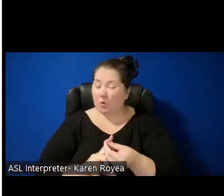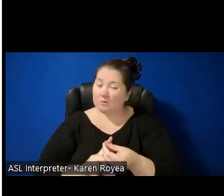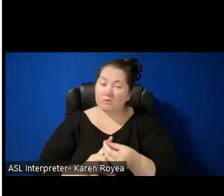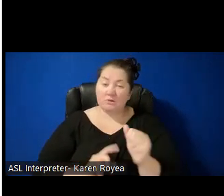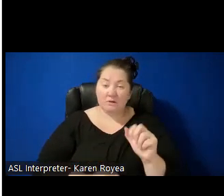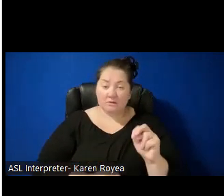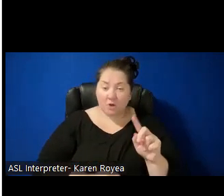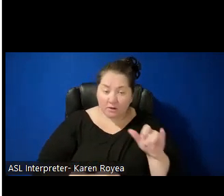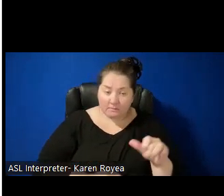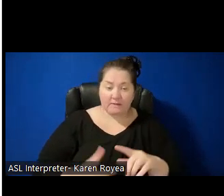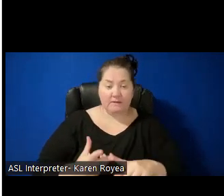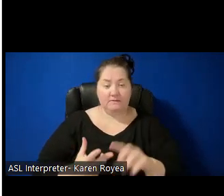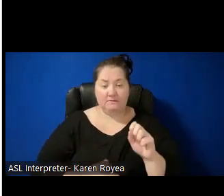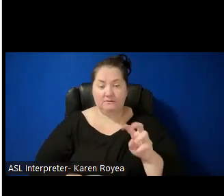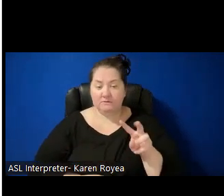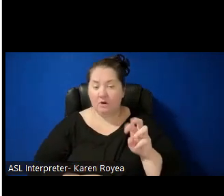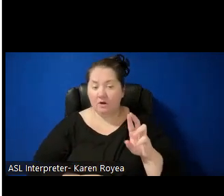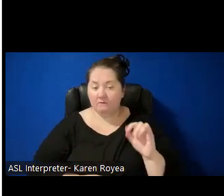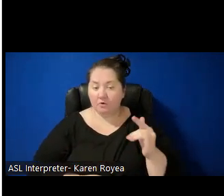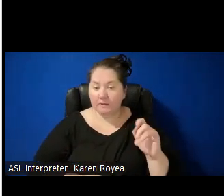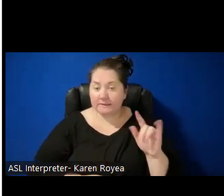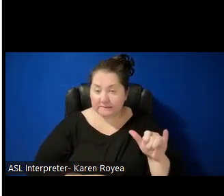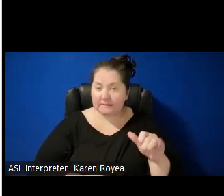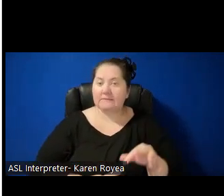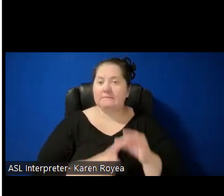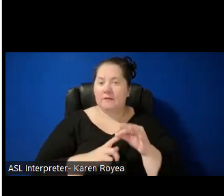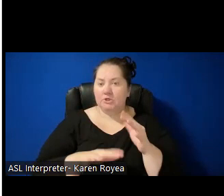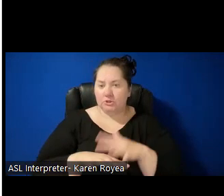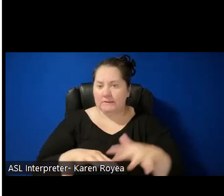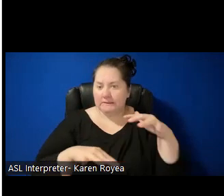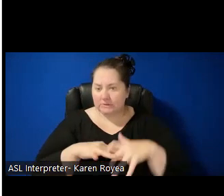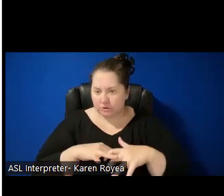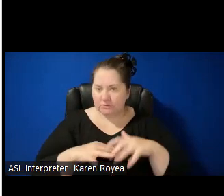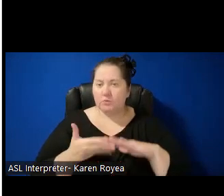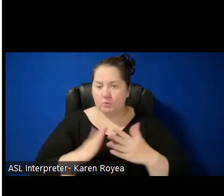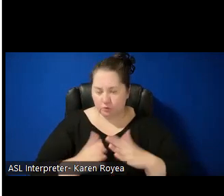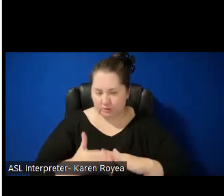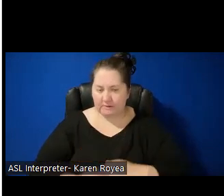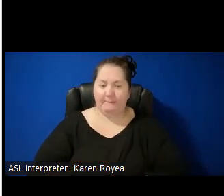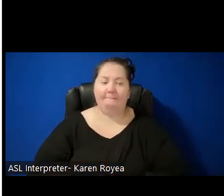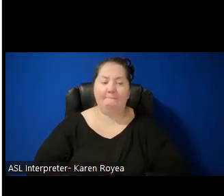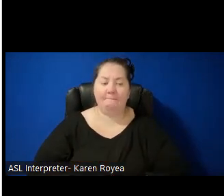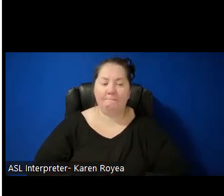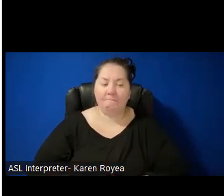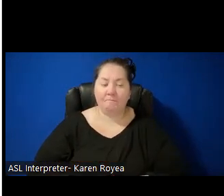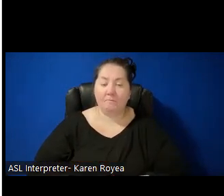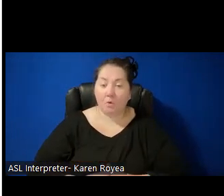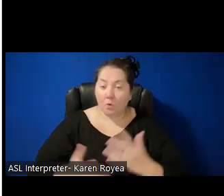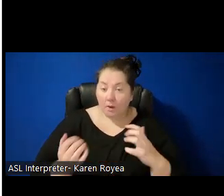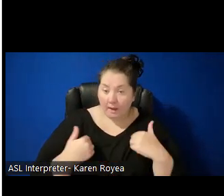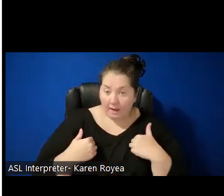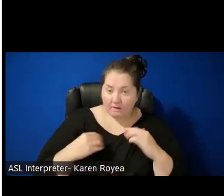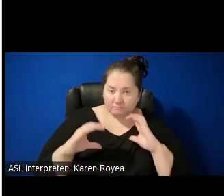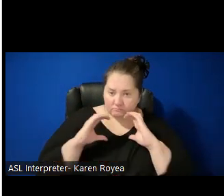their sovereignty, especially within Indigenous communities. So it is my goal that we begin to have conversations that